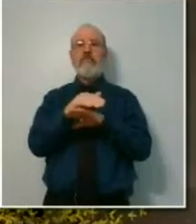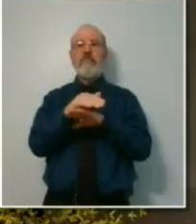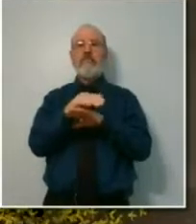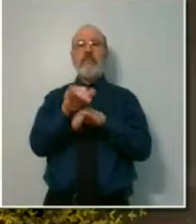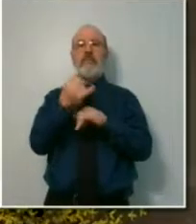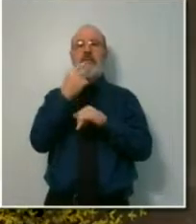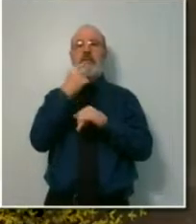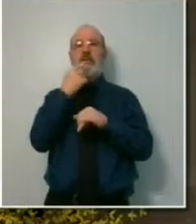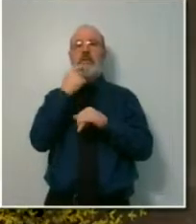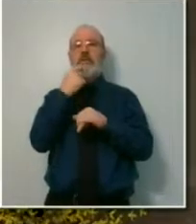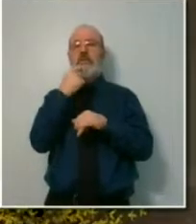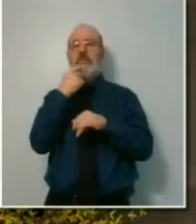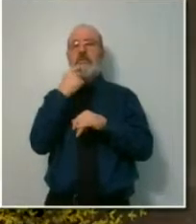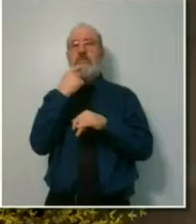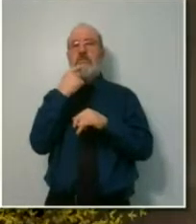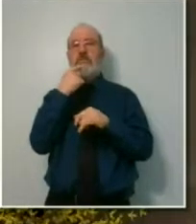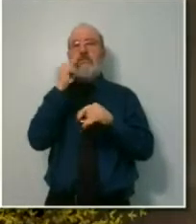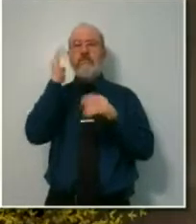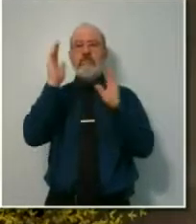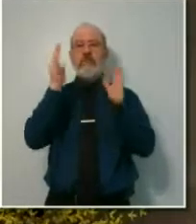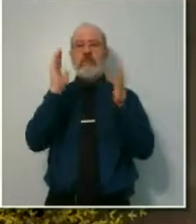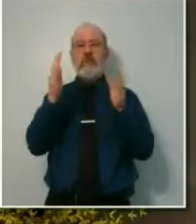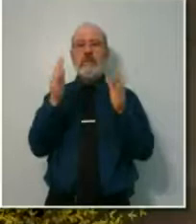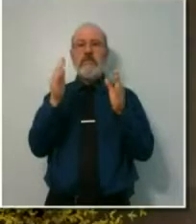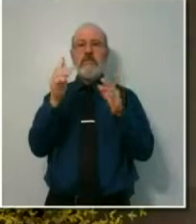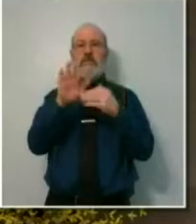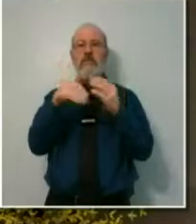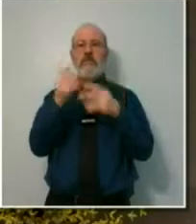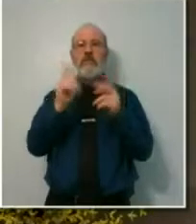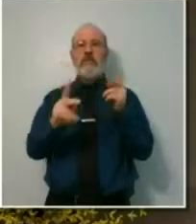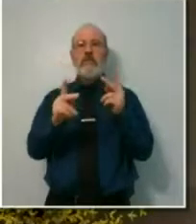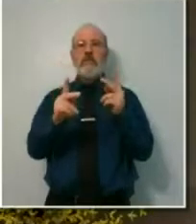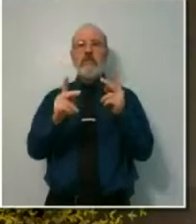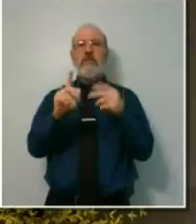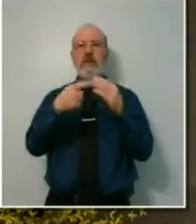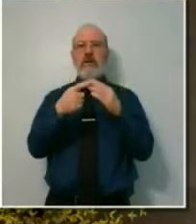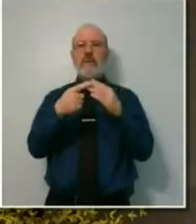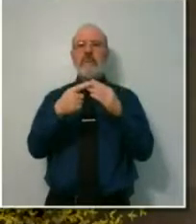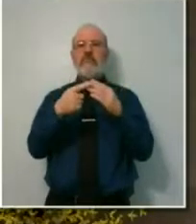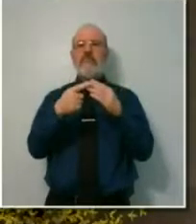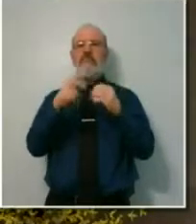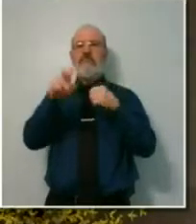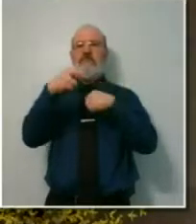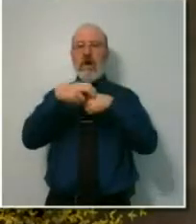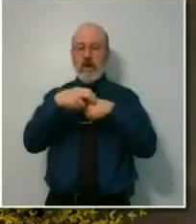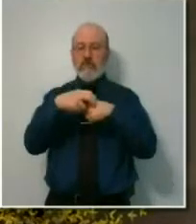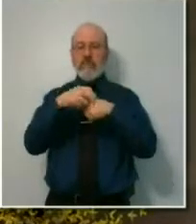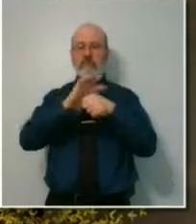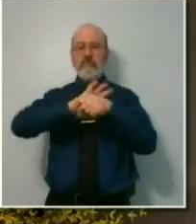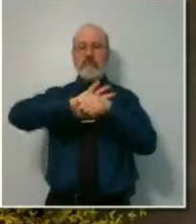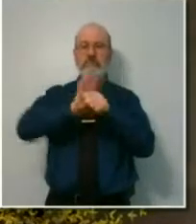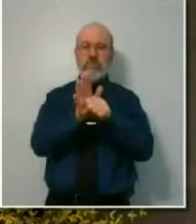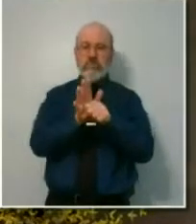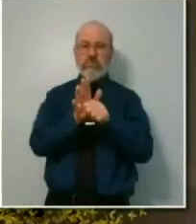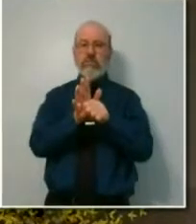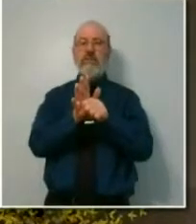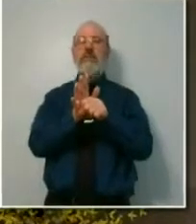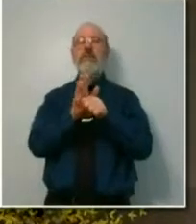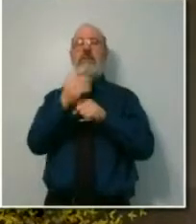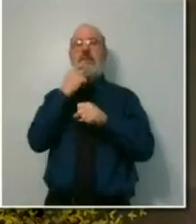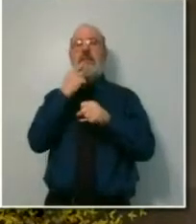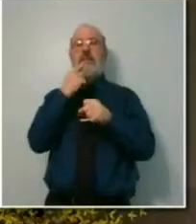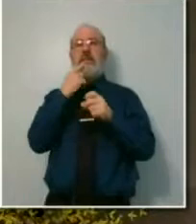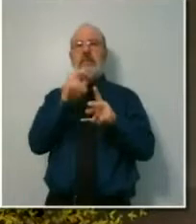starts off, of course, by mentioning, as does everybody, the current global pandemic. And he said that as per